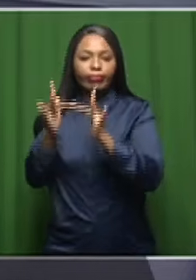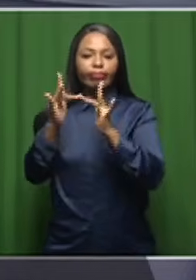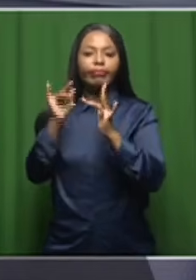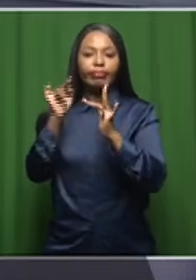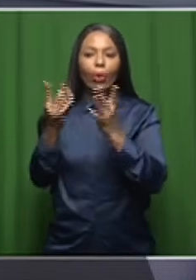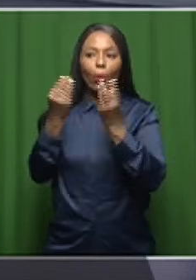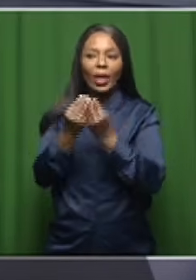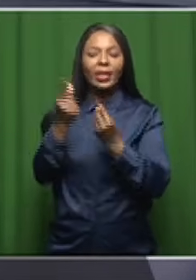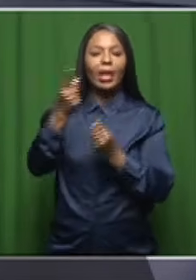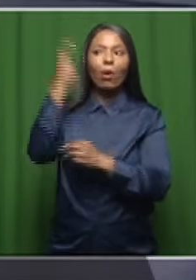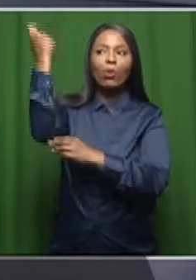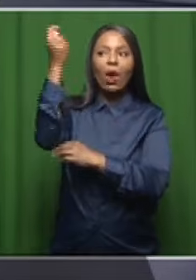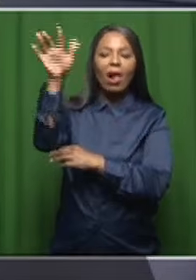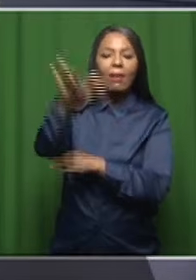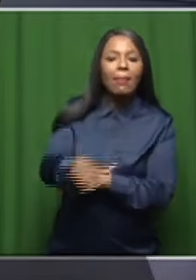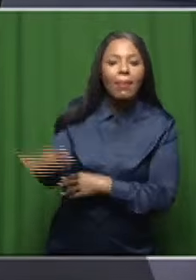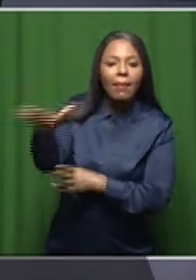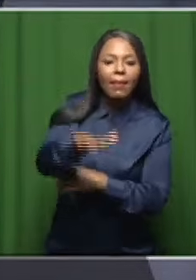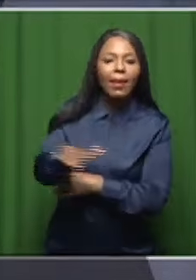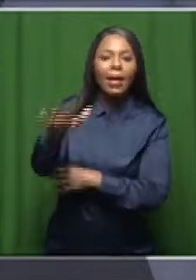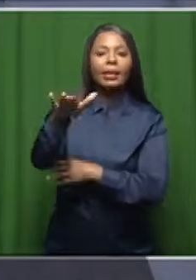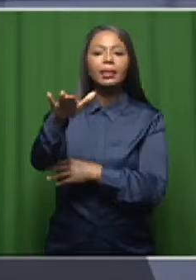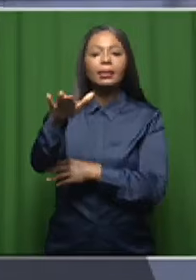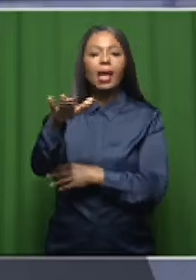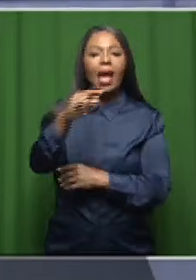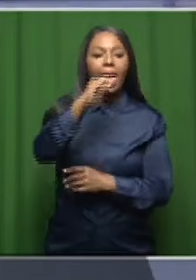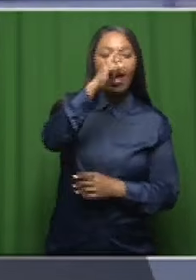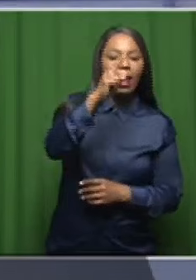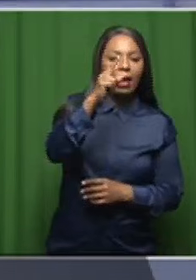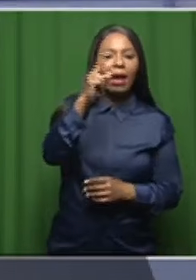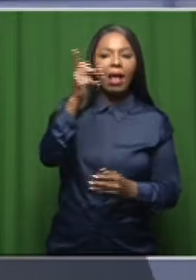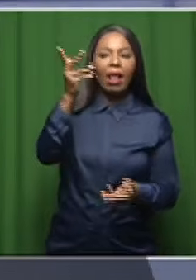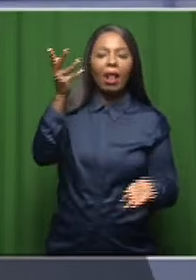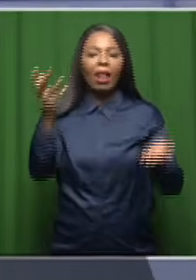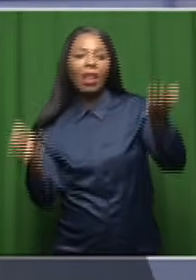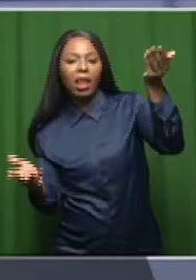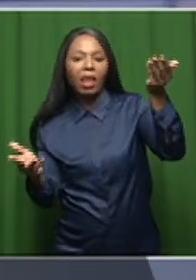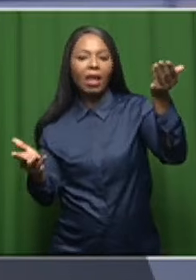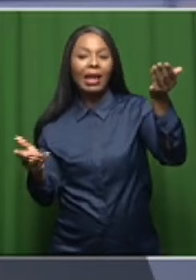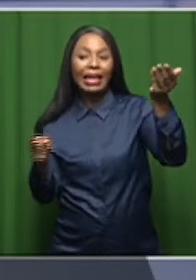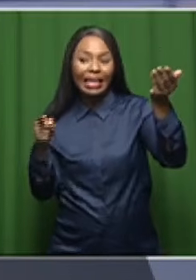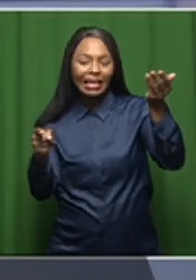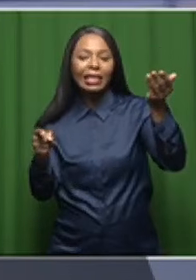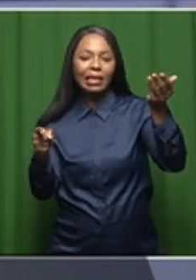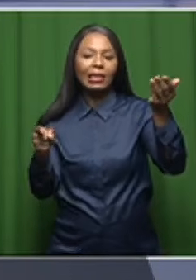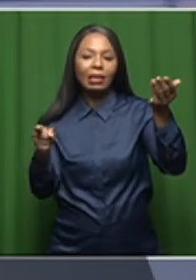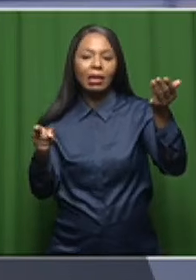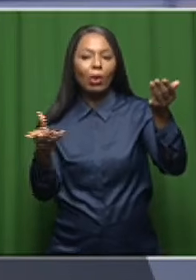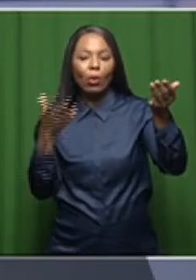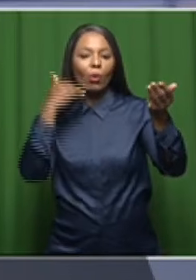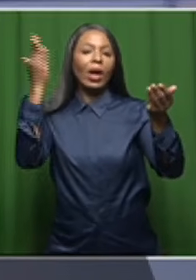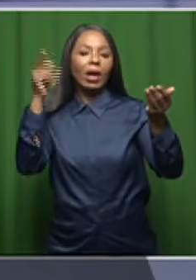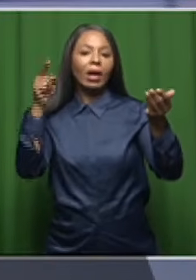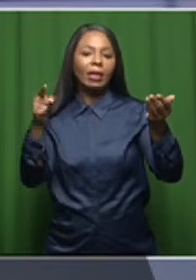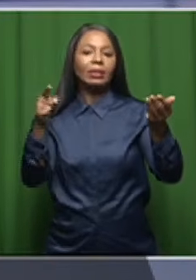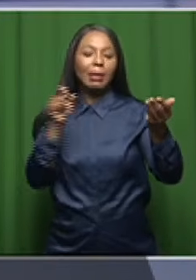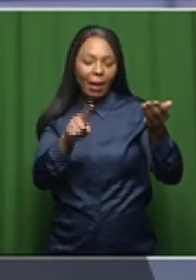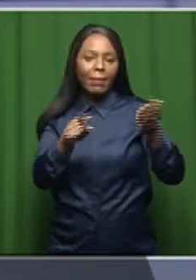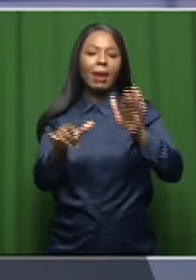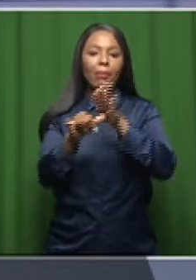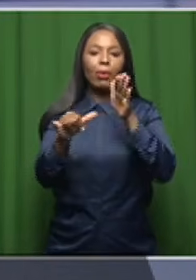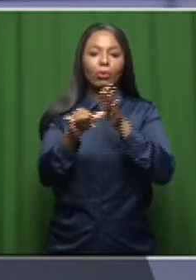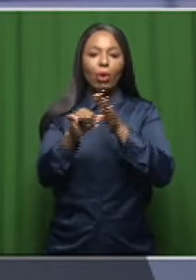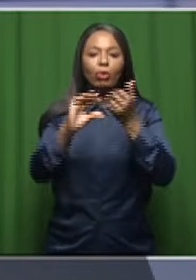rural areas into the urbans is also a very fundamental criteria that we have been looking